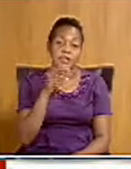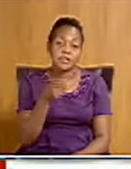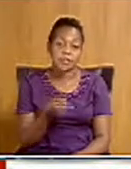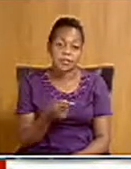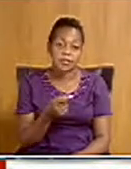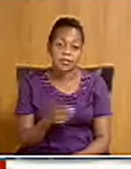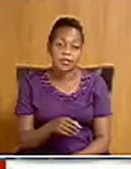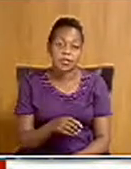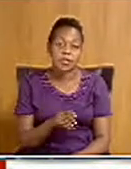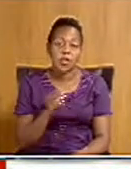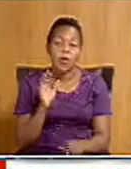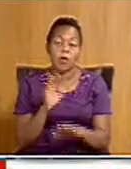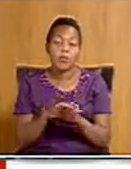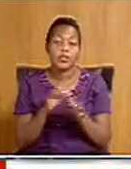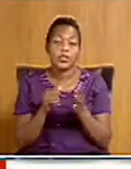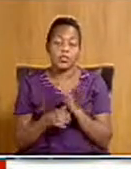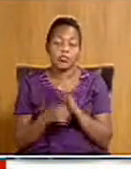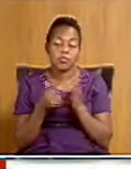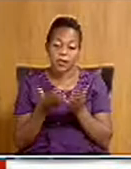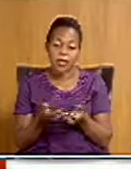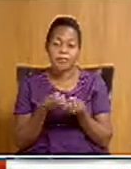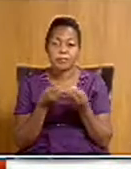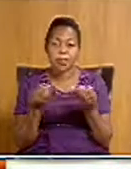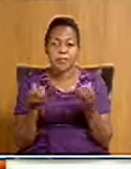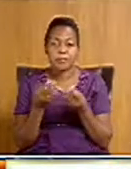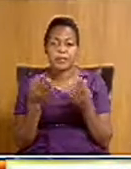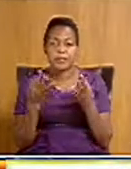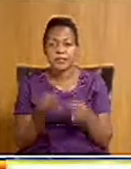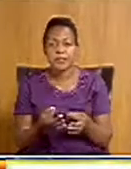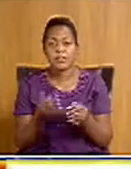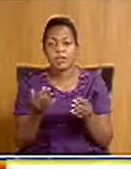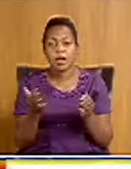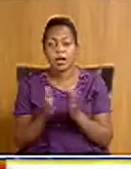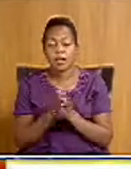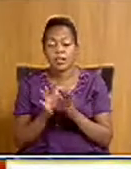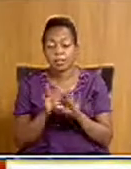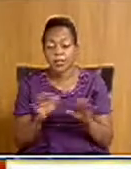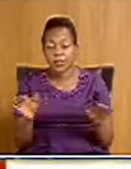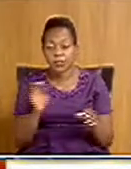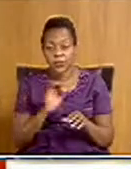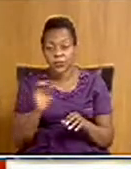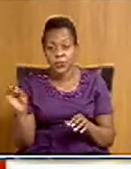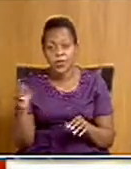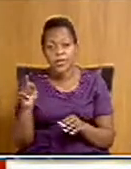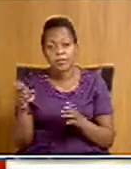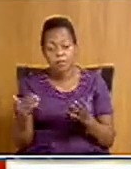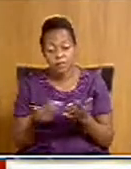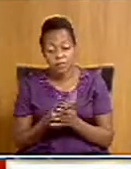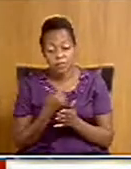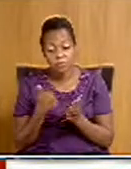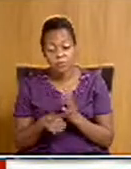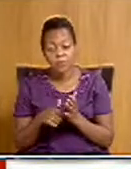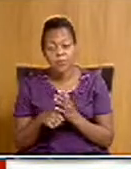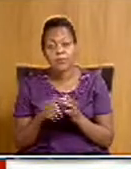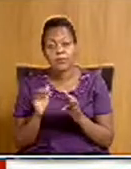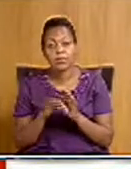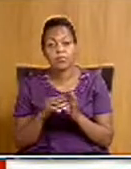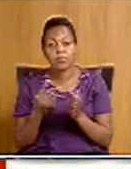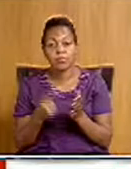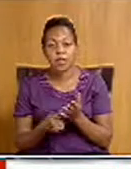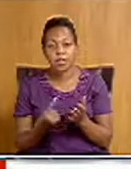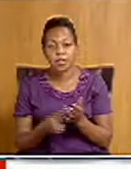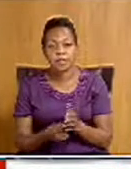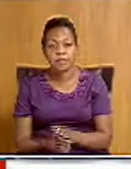answers to the issue of echengera, surpluses, which is a new problem in Uganda.